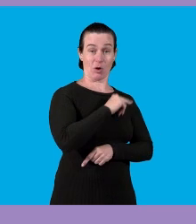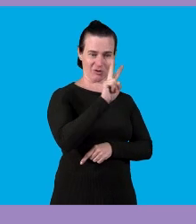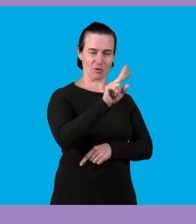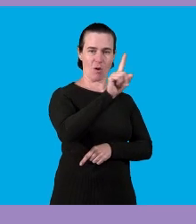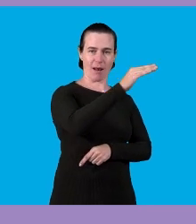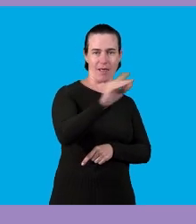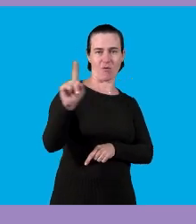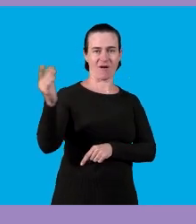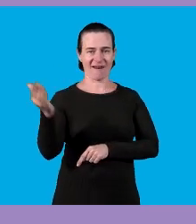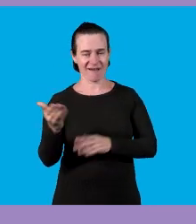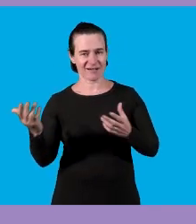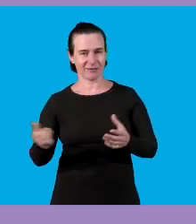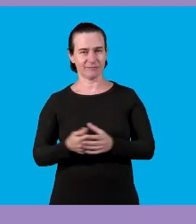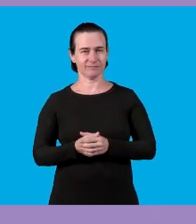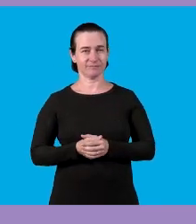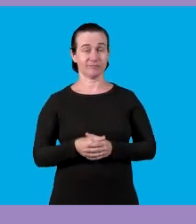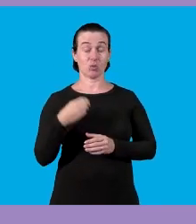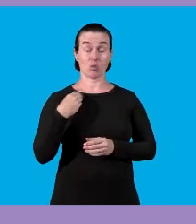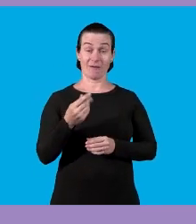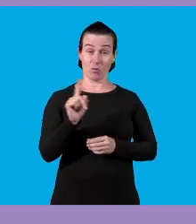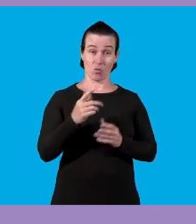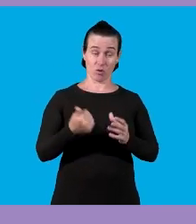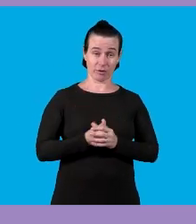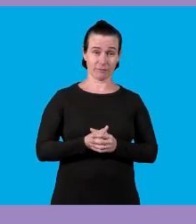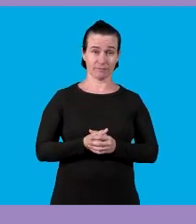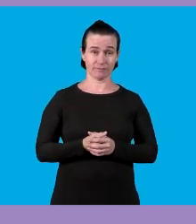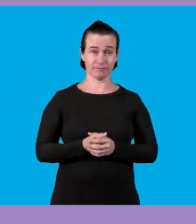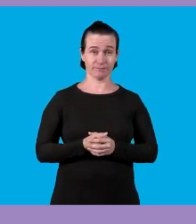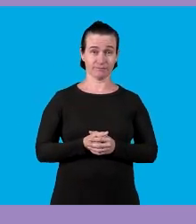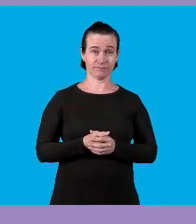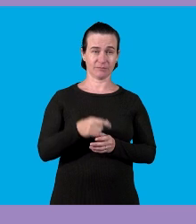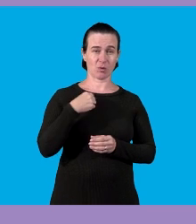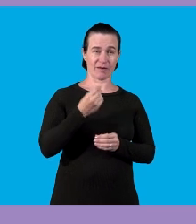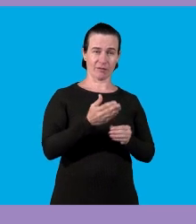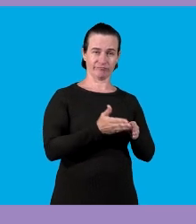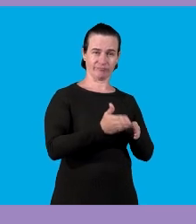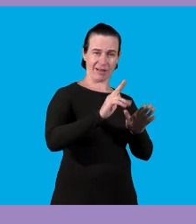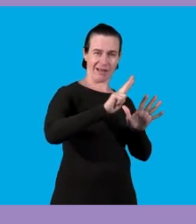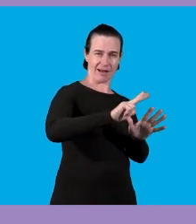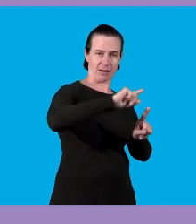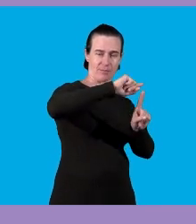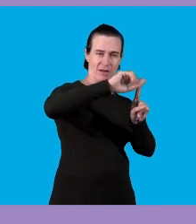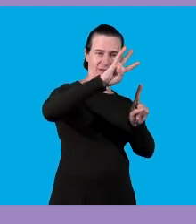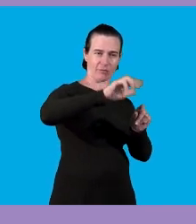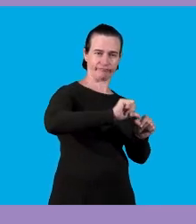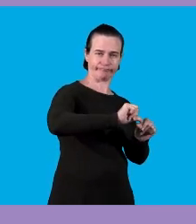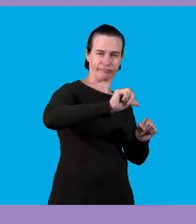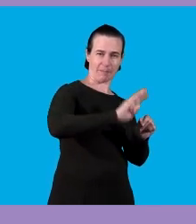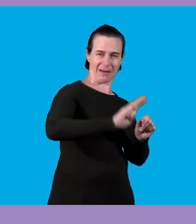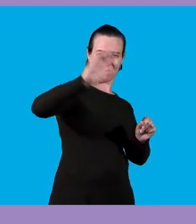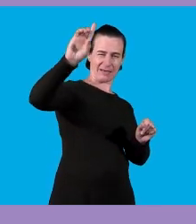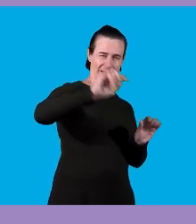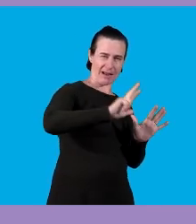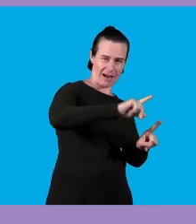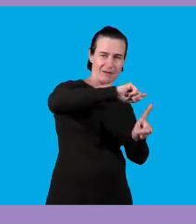AB, and we have a side that is 8 plus 4, 8 centimeters plus